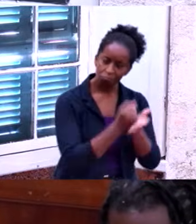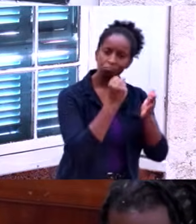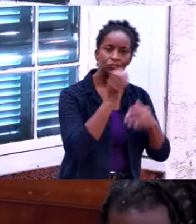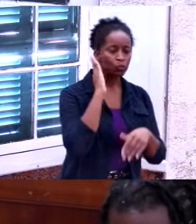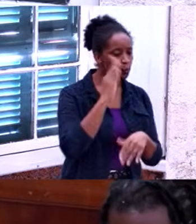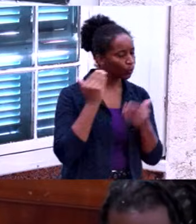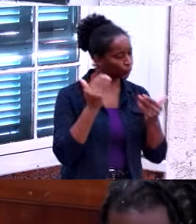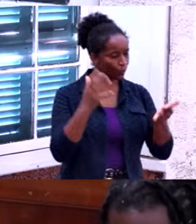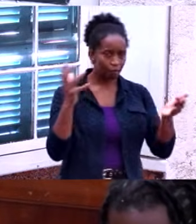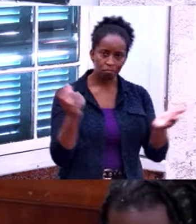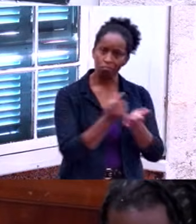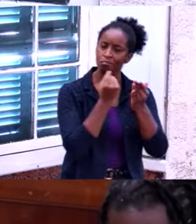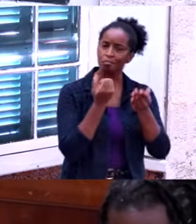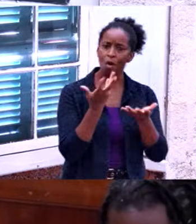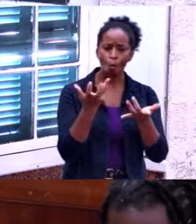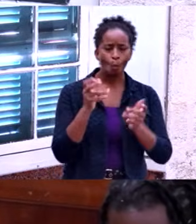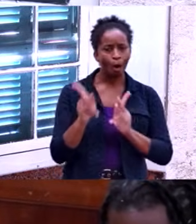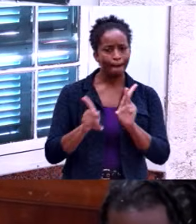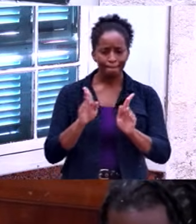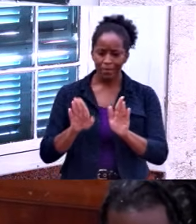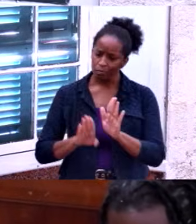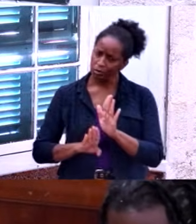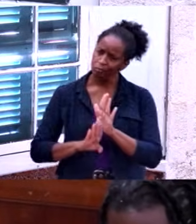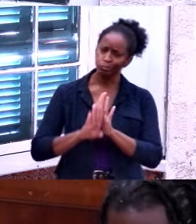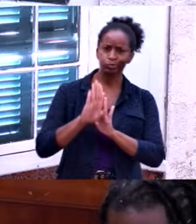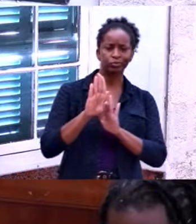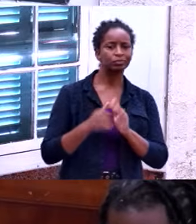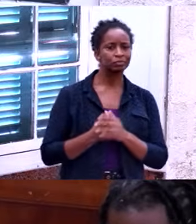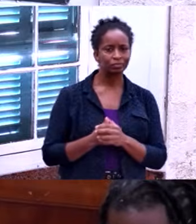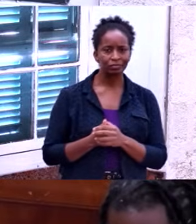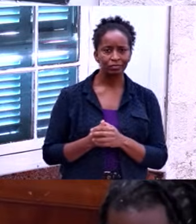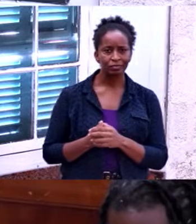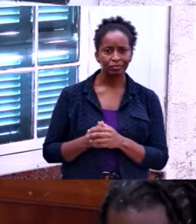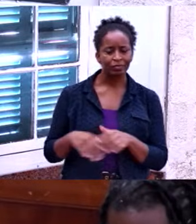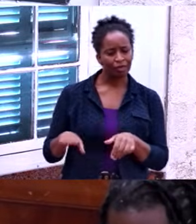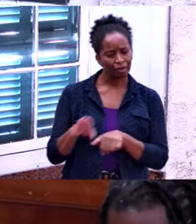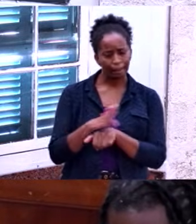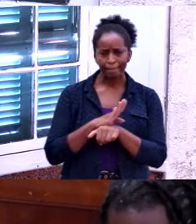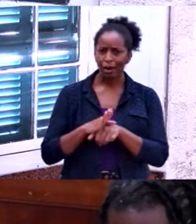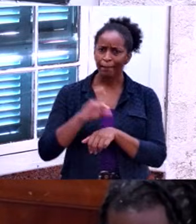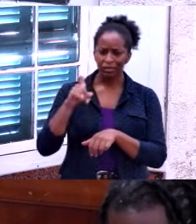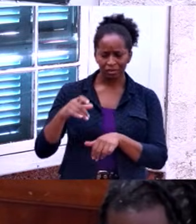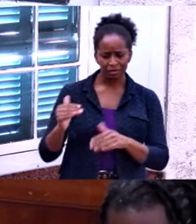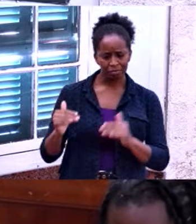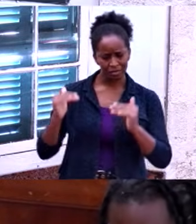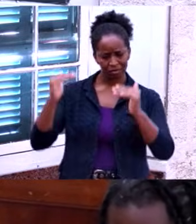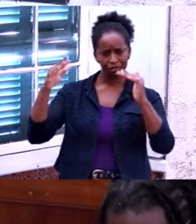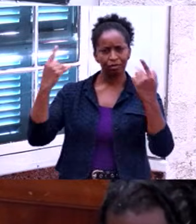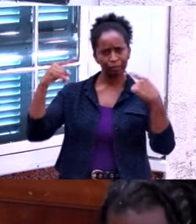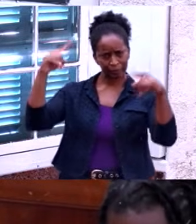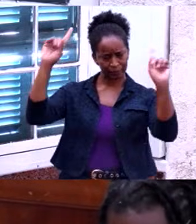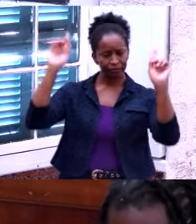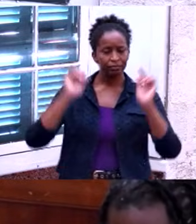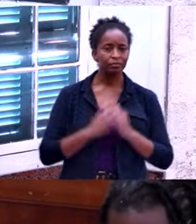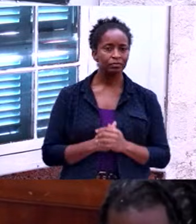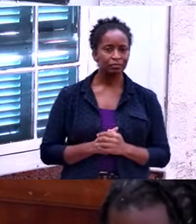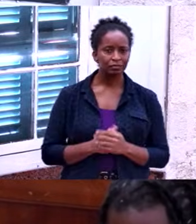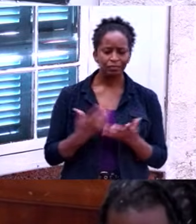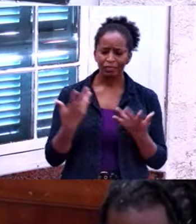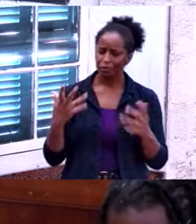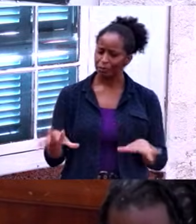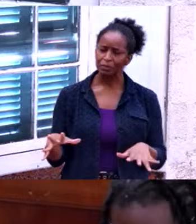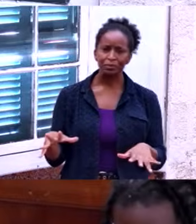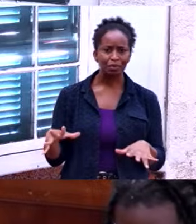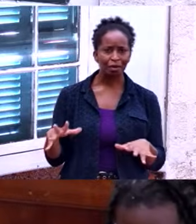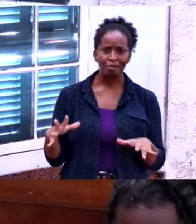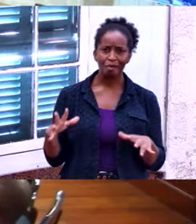said recently, Sir, Barbados must win. No one wants to see Barbados fail. We will win. I'm obliged